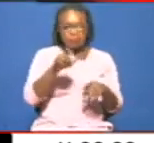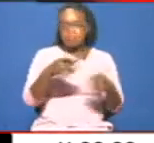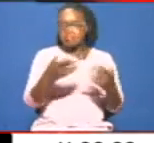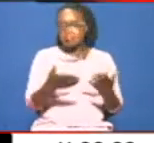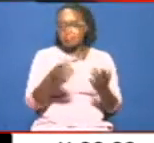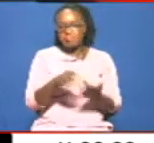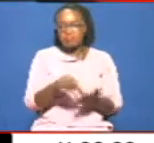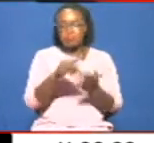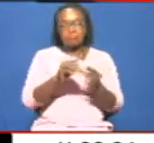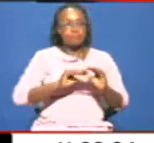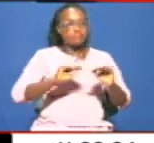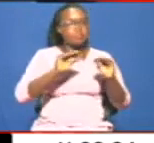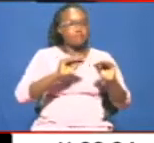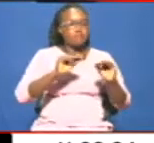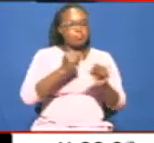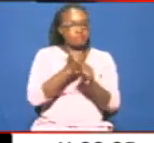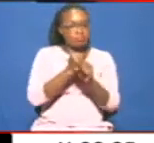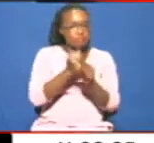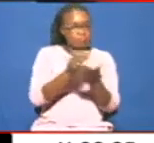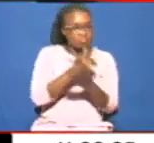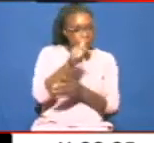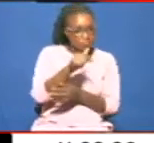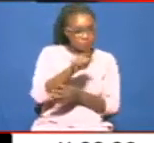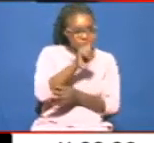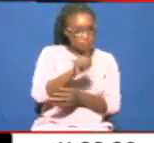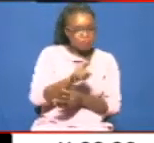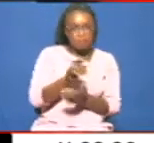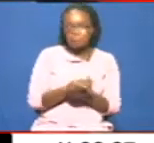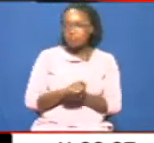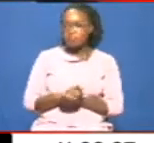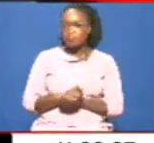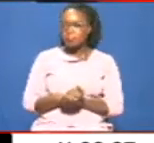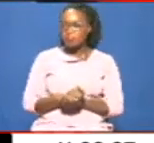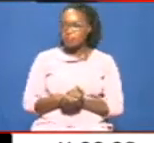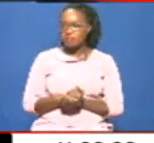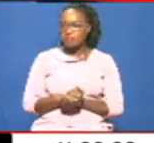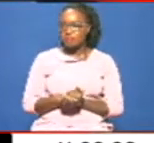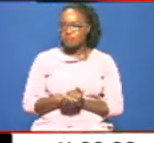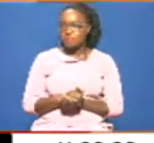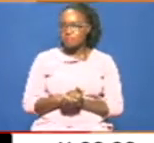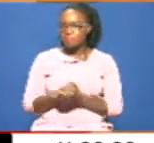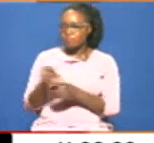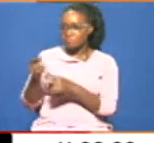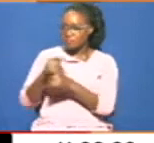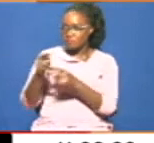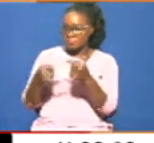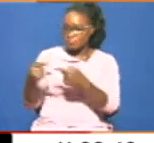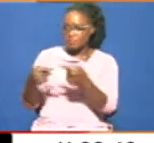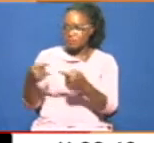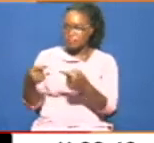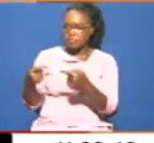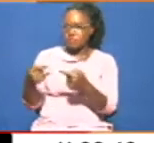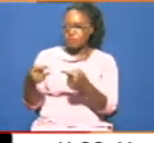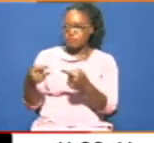education that people need to work in this sector? You know, training is ongoing, mm-hmm. and it can